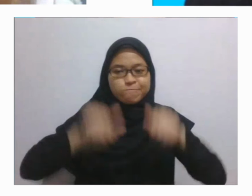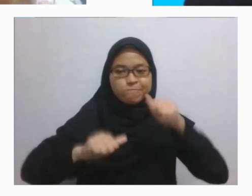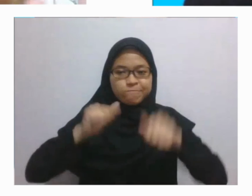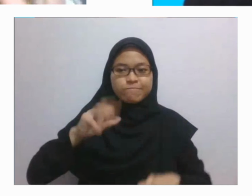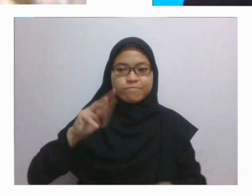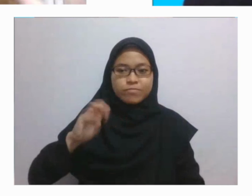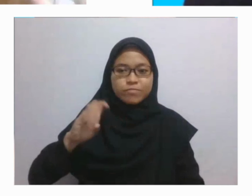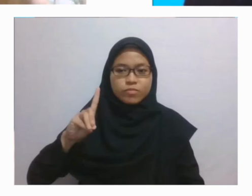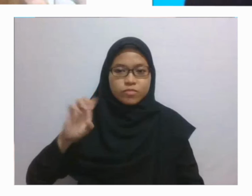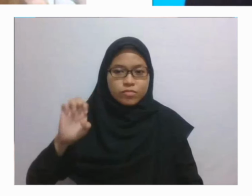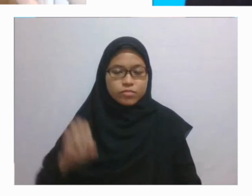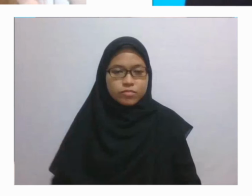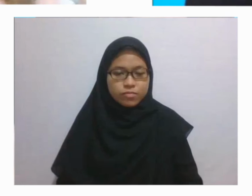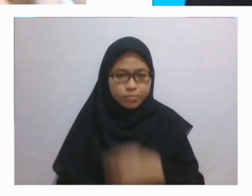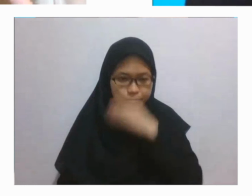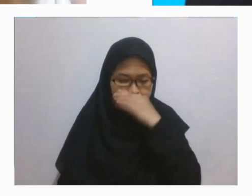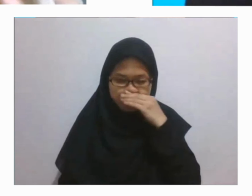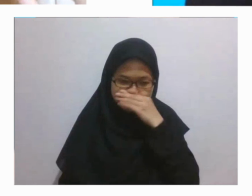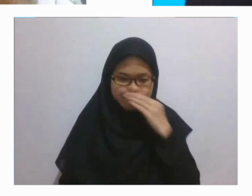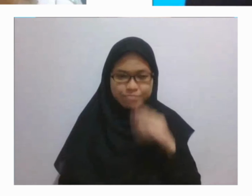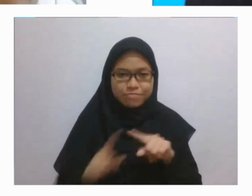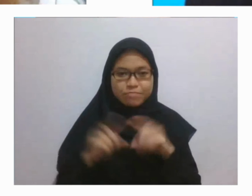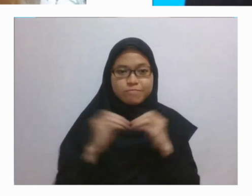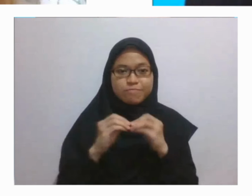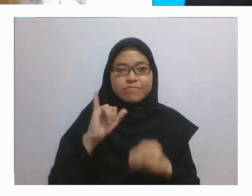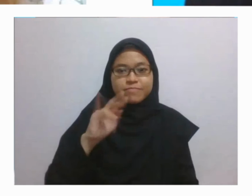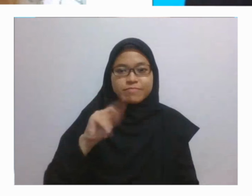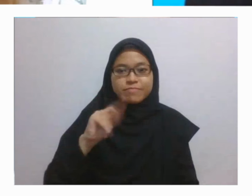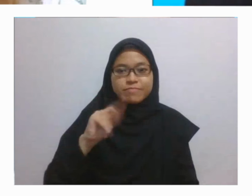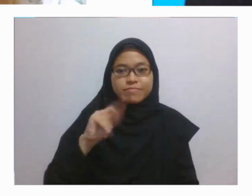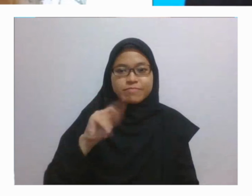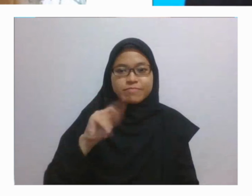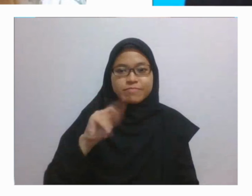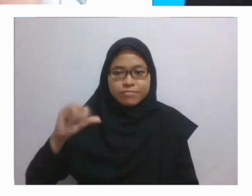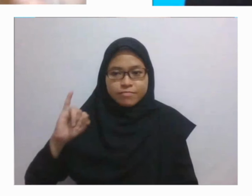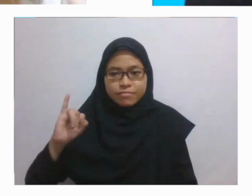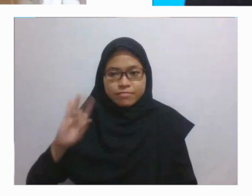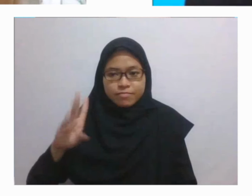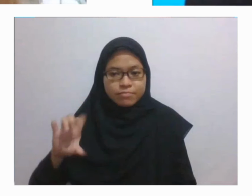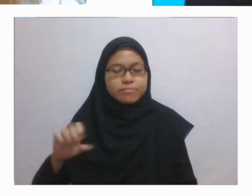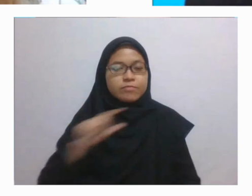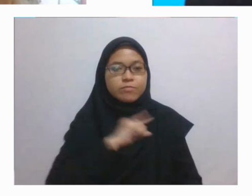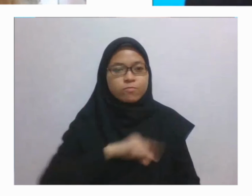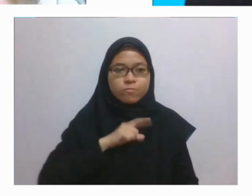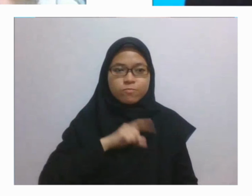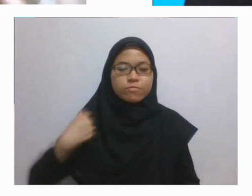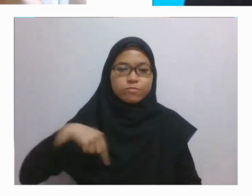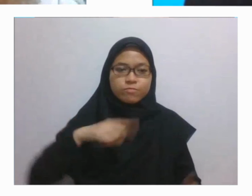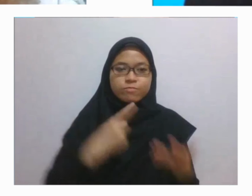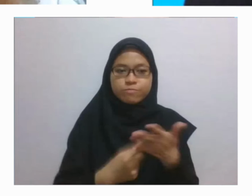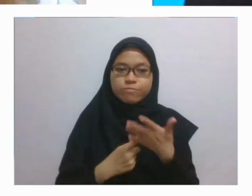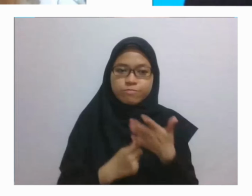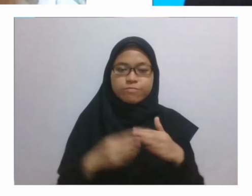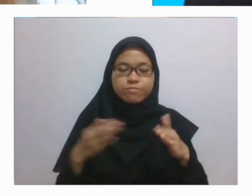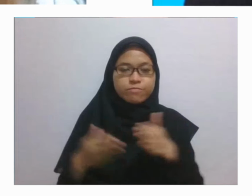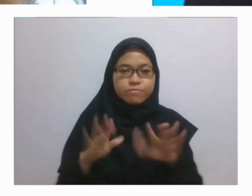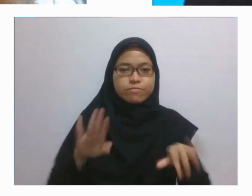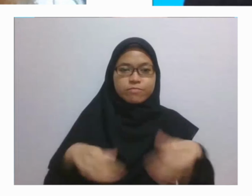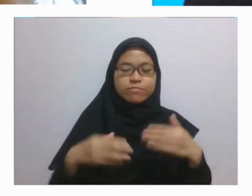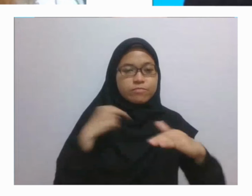also these more intangible qualities that we've just been discussing. So the ways in which nature makes us